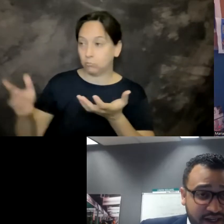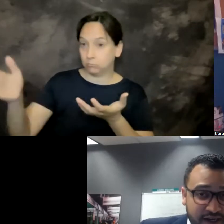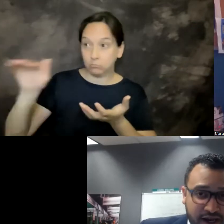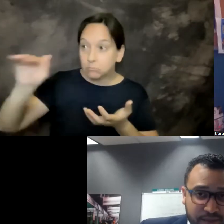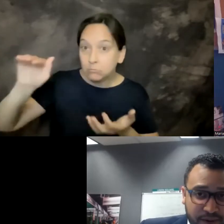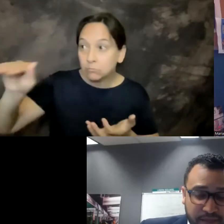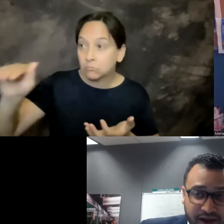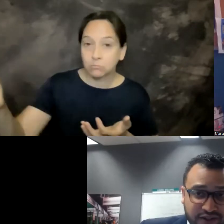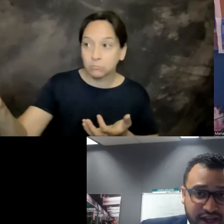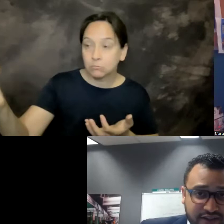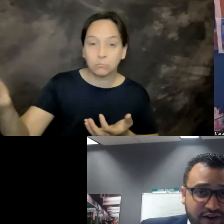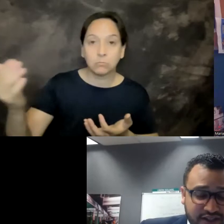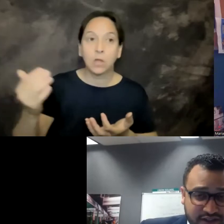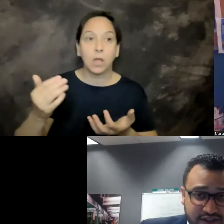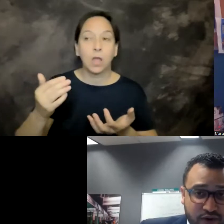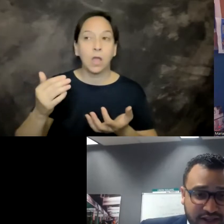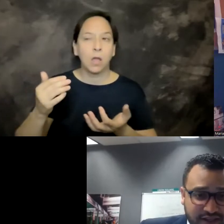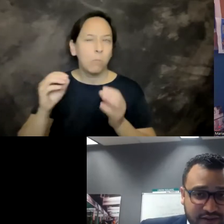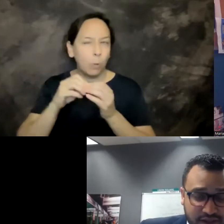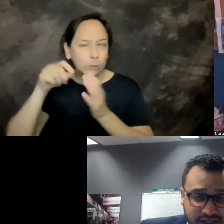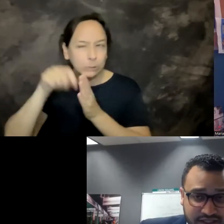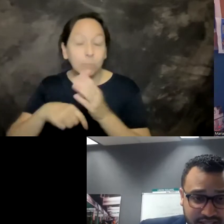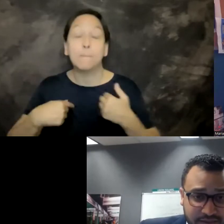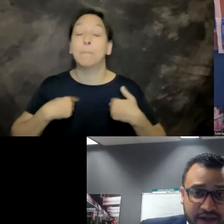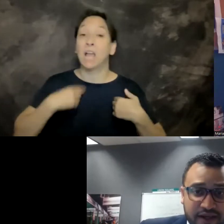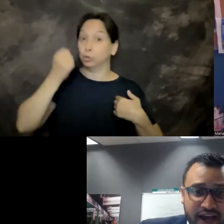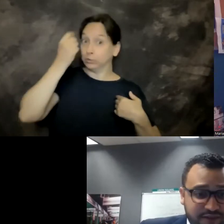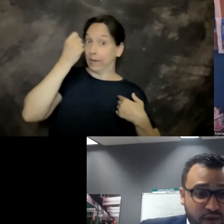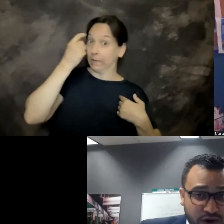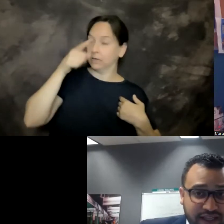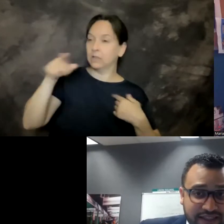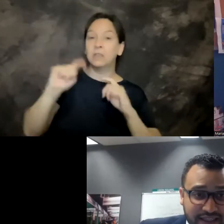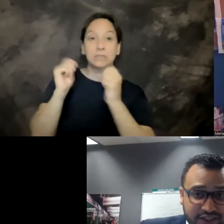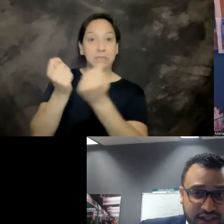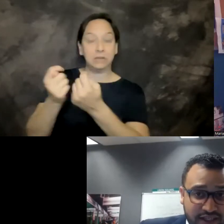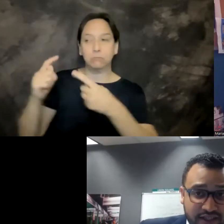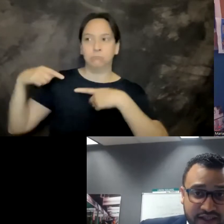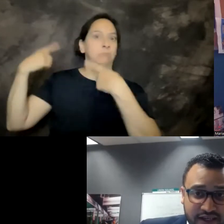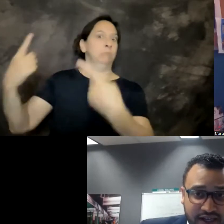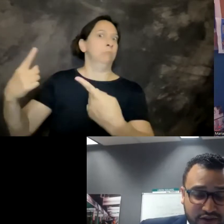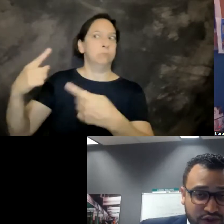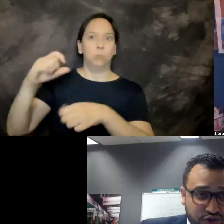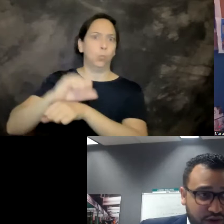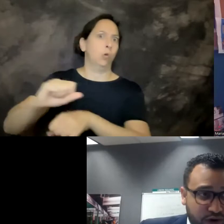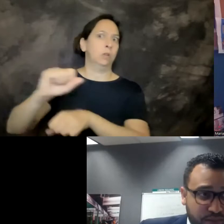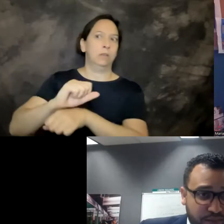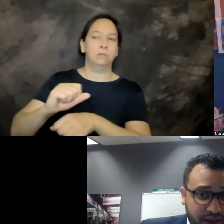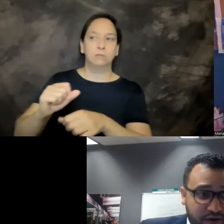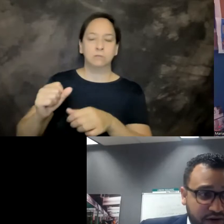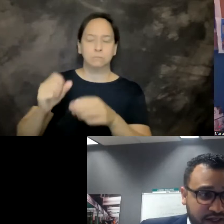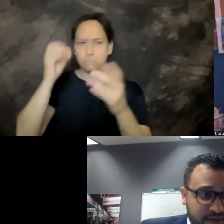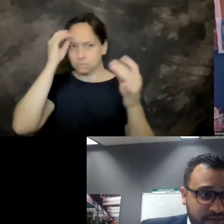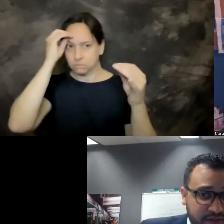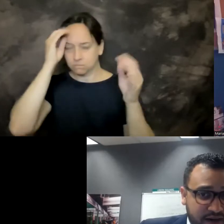specificity. But my understanding is our system-wide accessibility team has been working diligently to ensure that we are